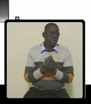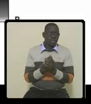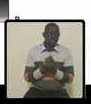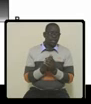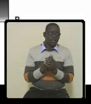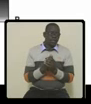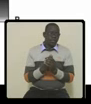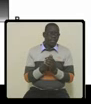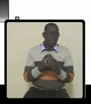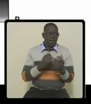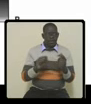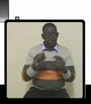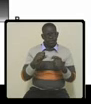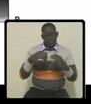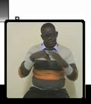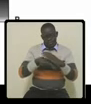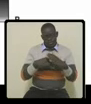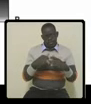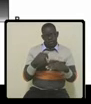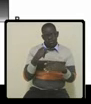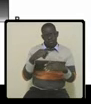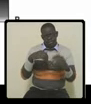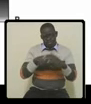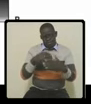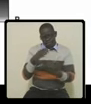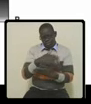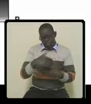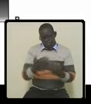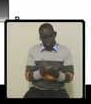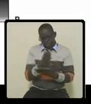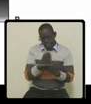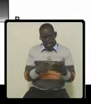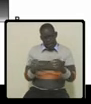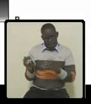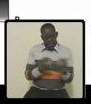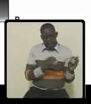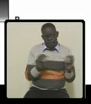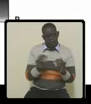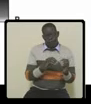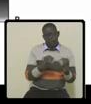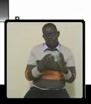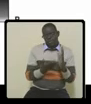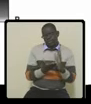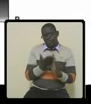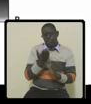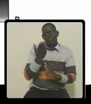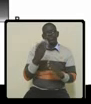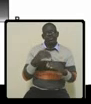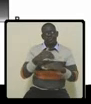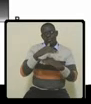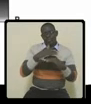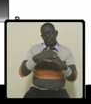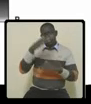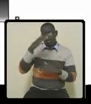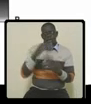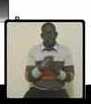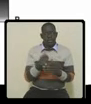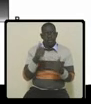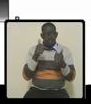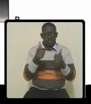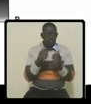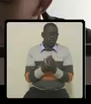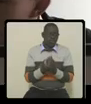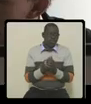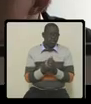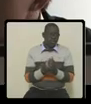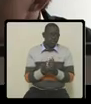And folding still happens because plates are still moving, resulting in fold mountains continuing to grow higher. That's a great summary, Jason.